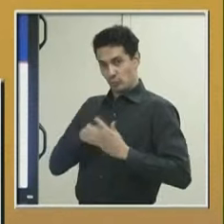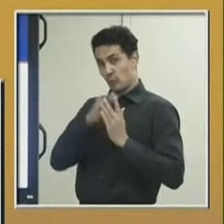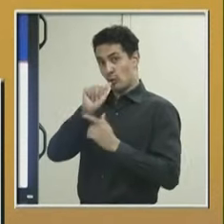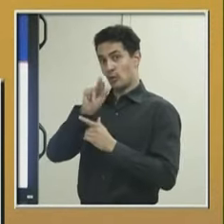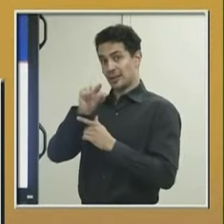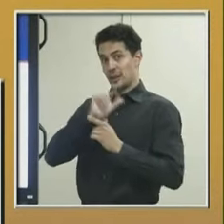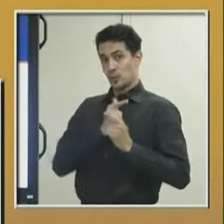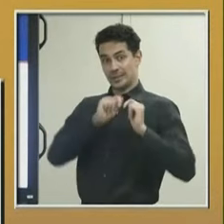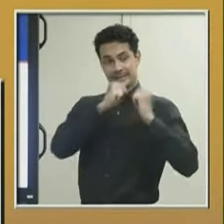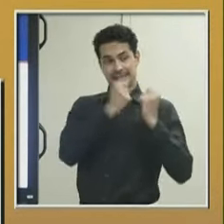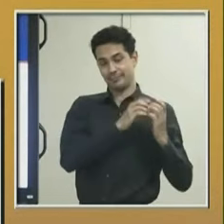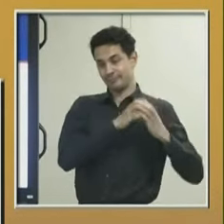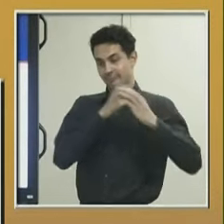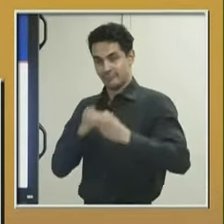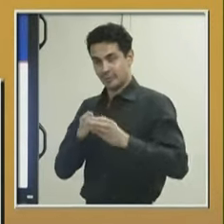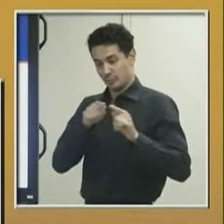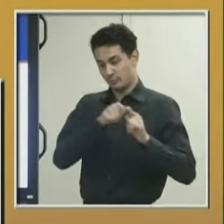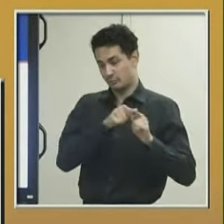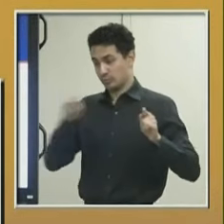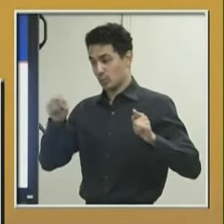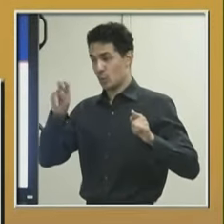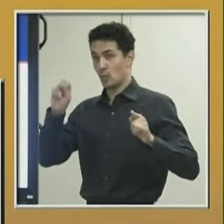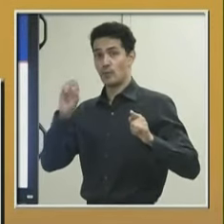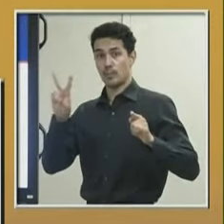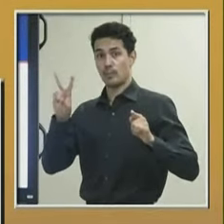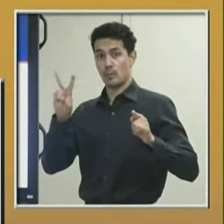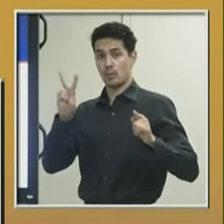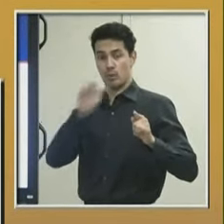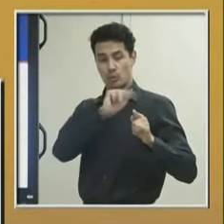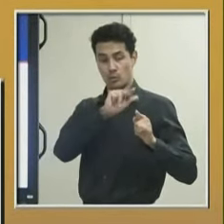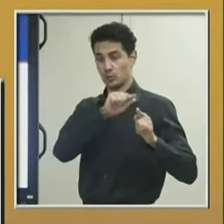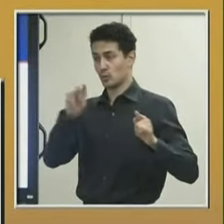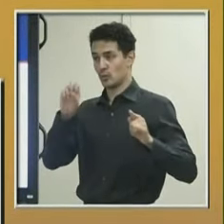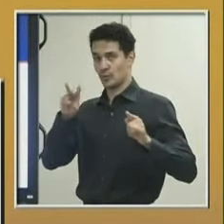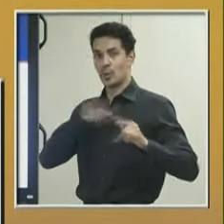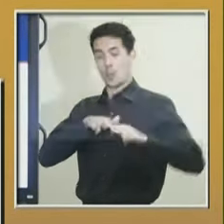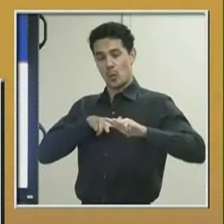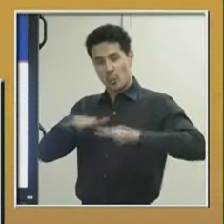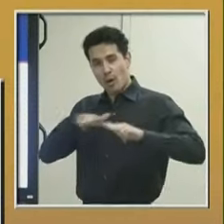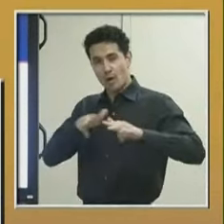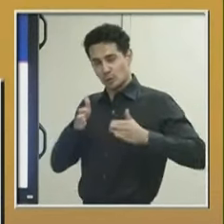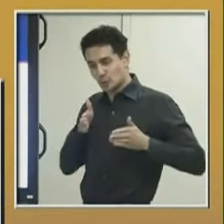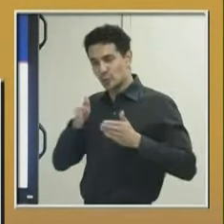and extending into November, walking the streets of Lahaina,